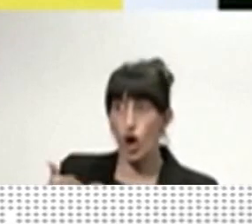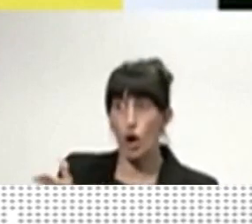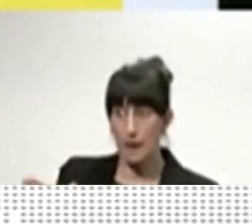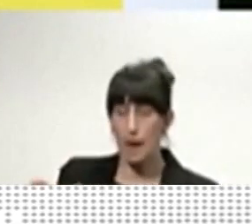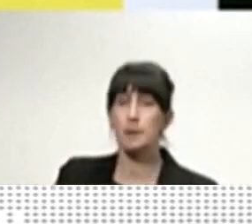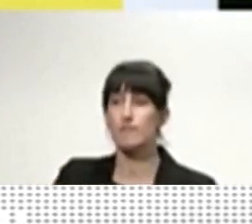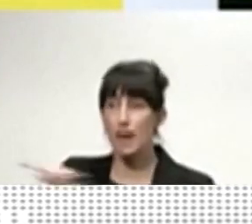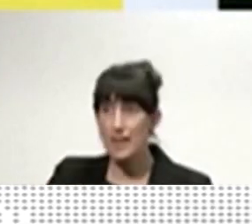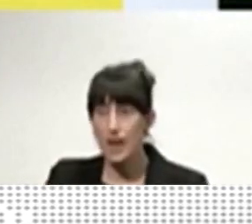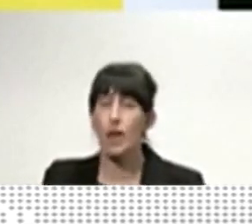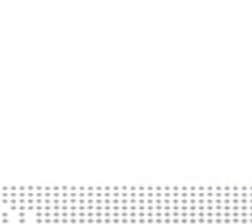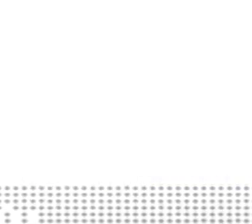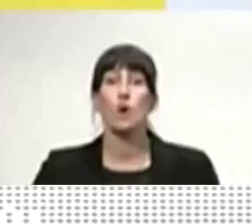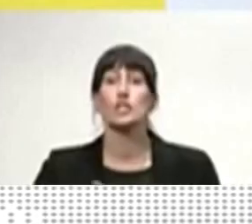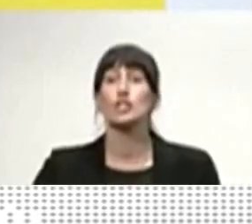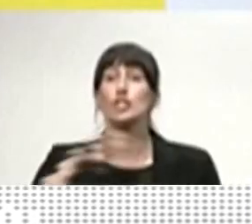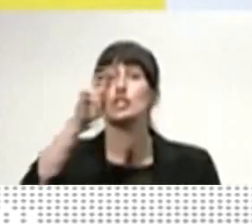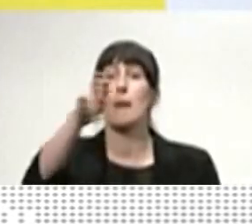office.